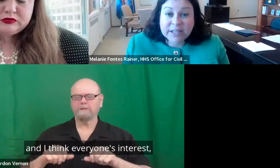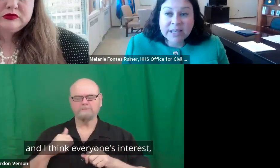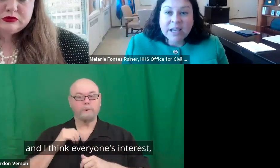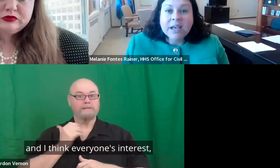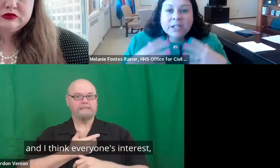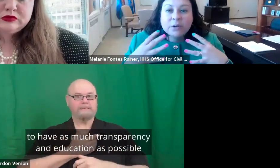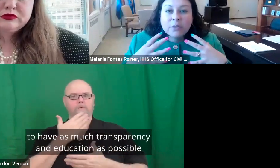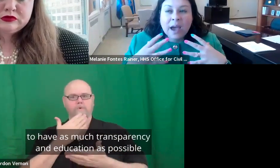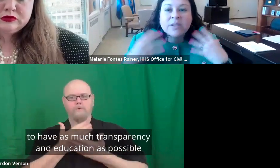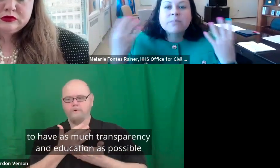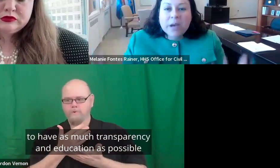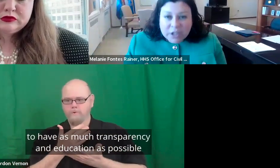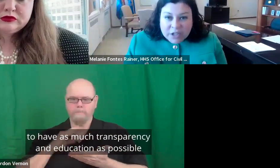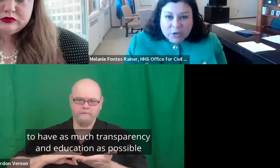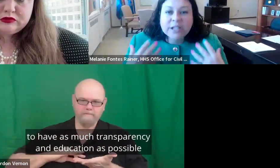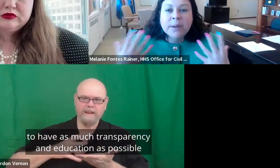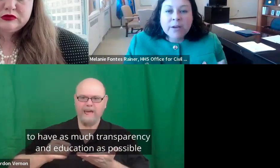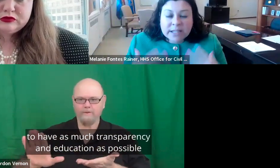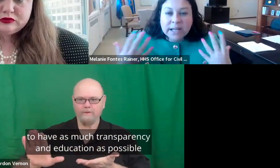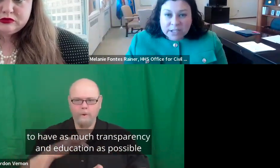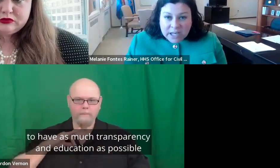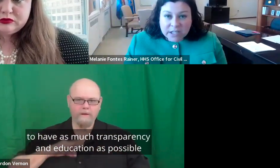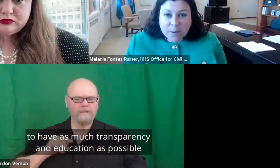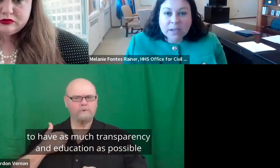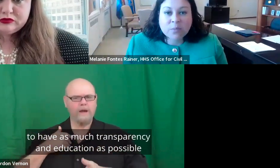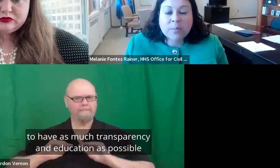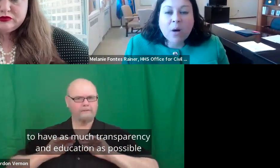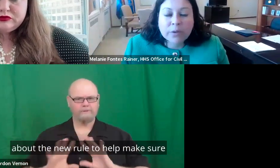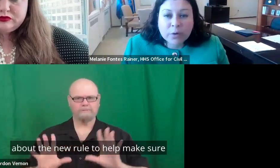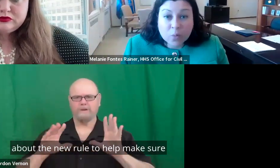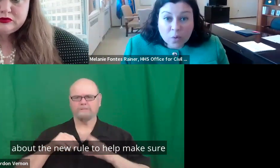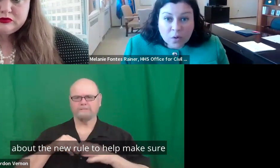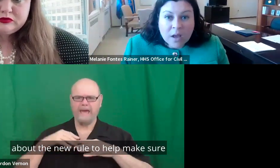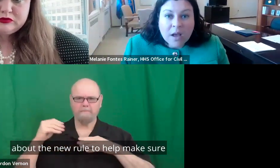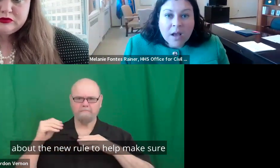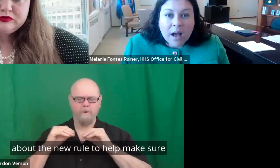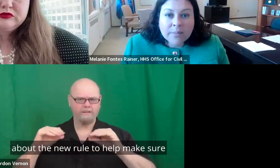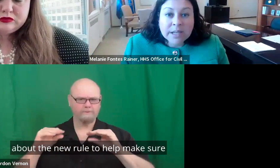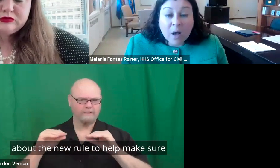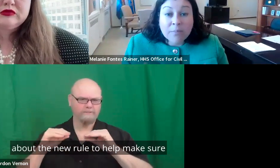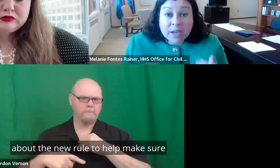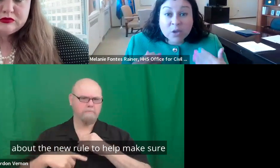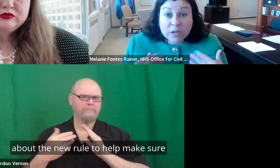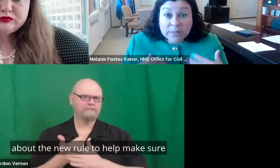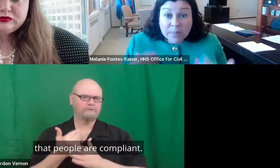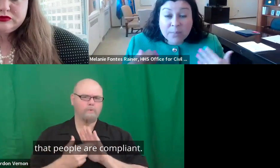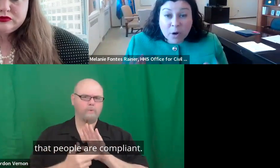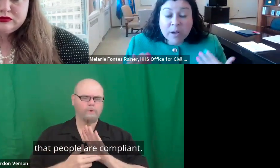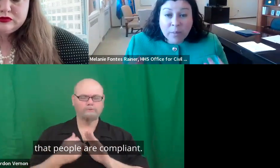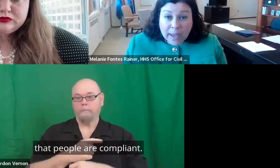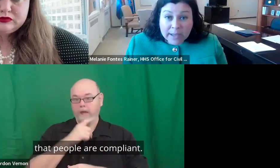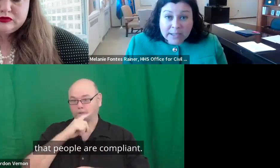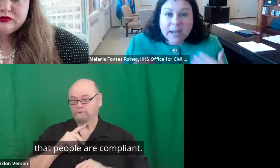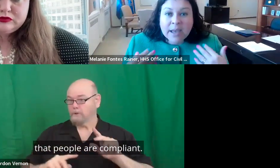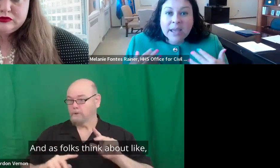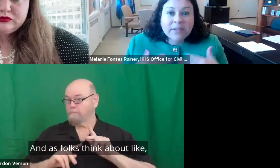everyone's interest, to have as much transparency and education as possible about the new rule to help make sure that people